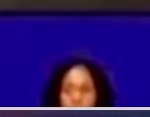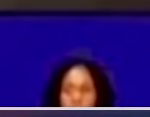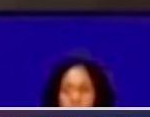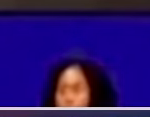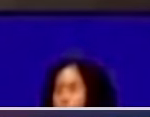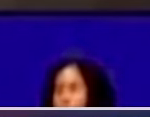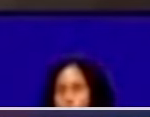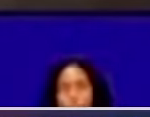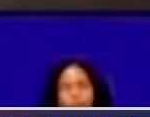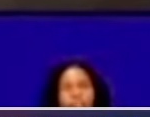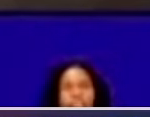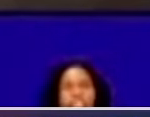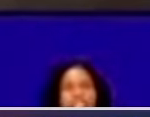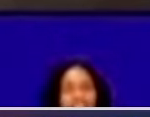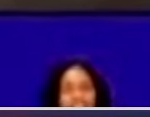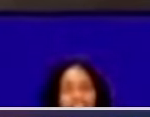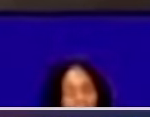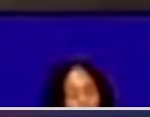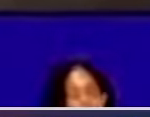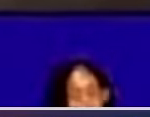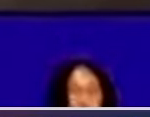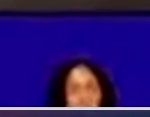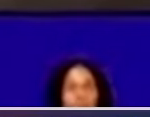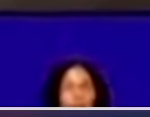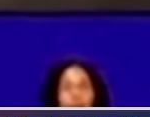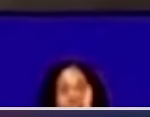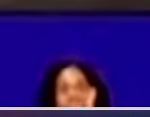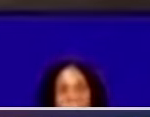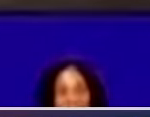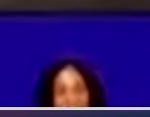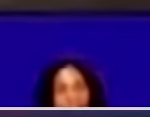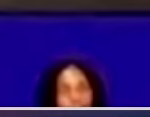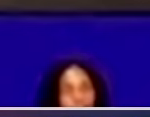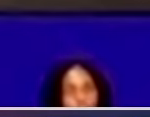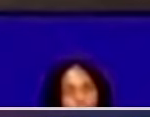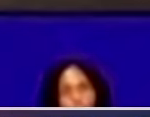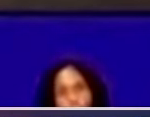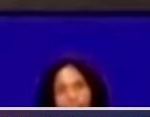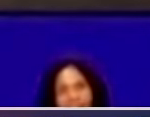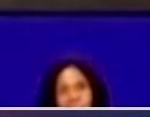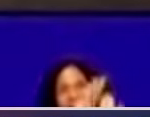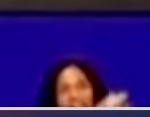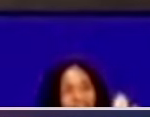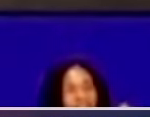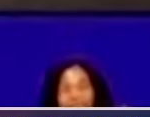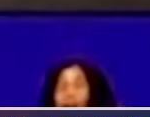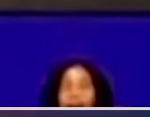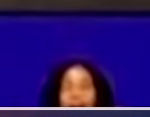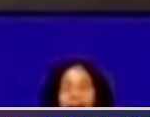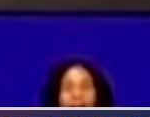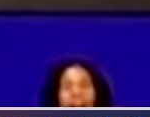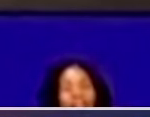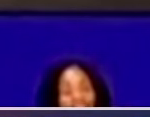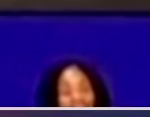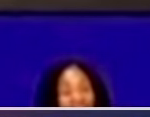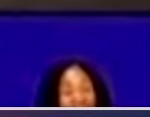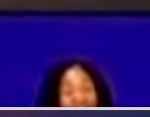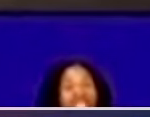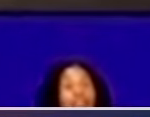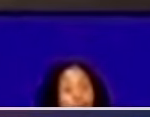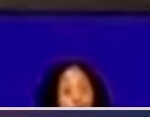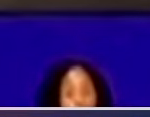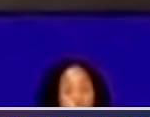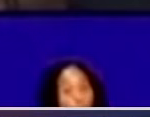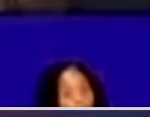you appropriated from the DA came from a wish list. They are things we already do where we are